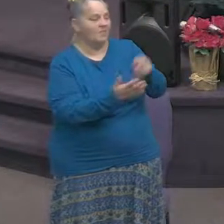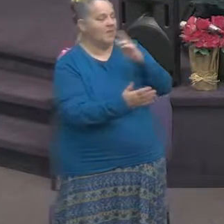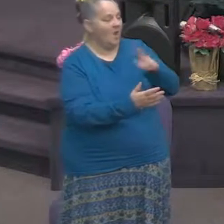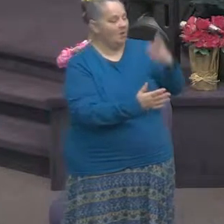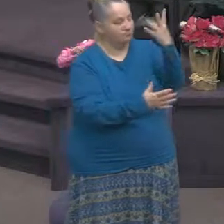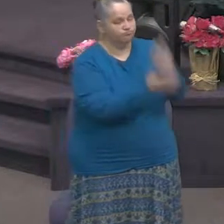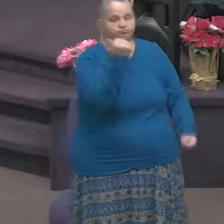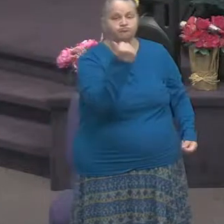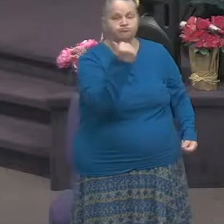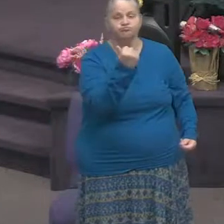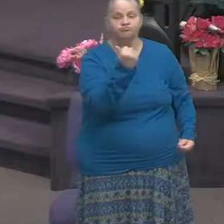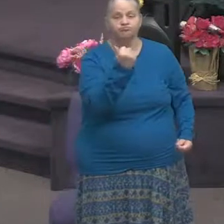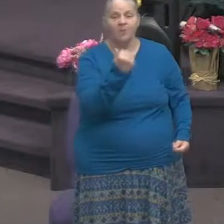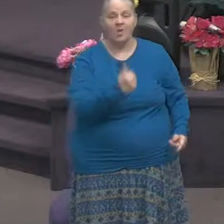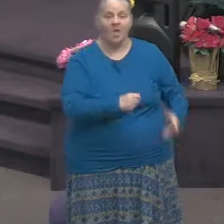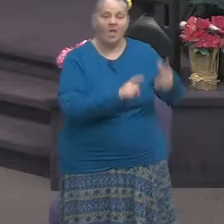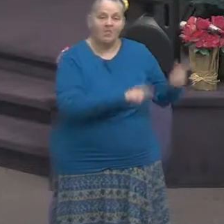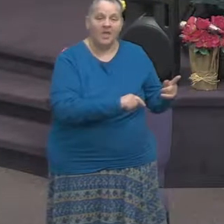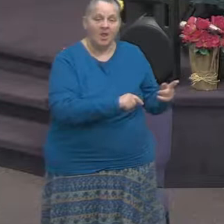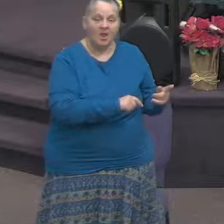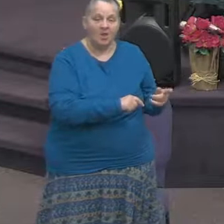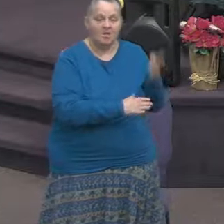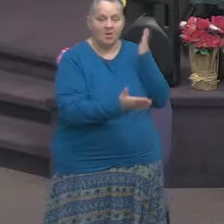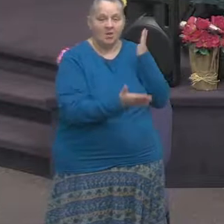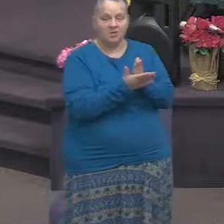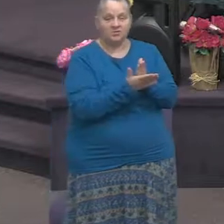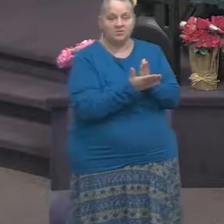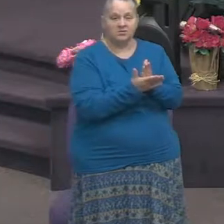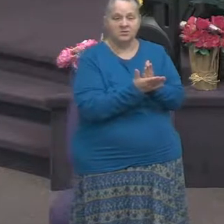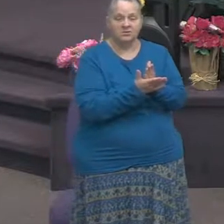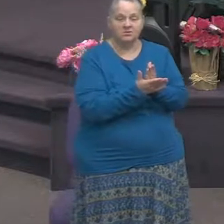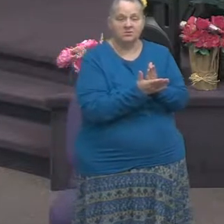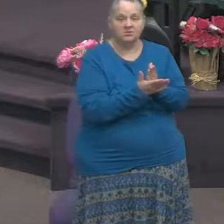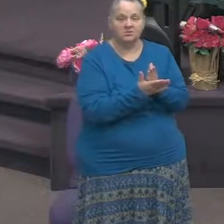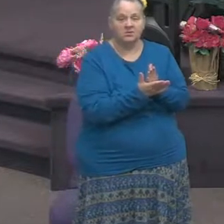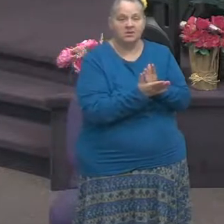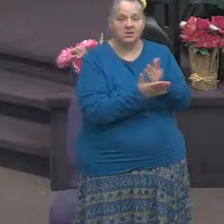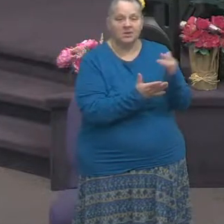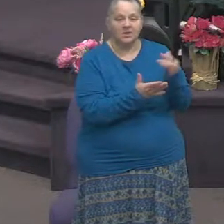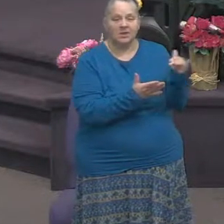are extinct. They are quenched as tow or as